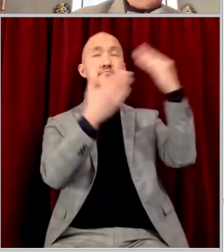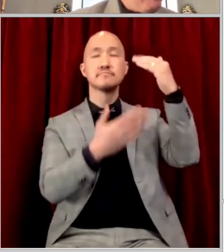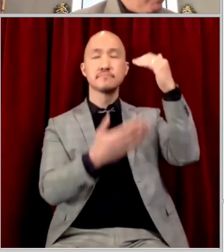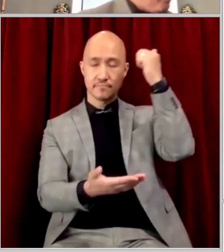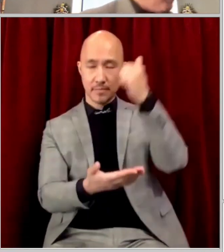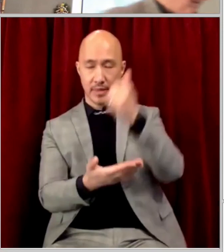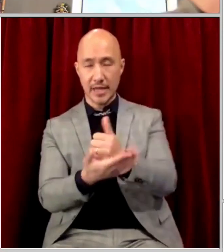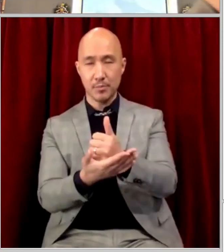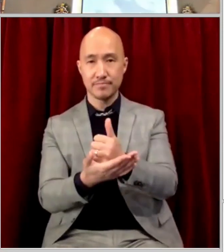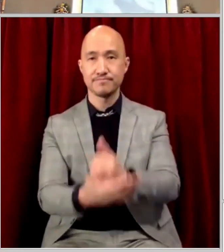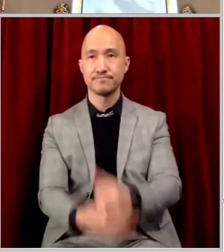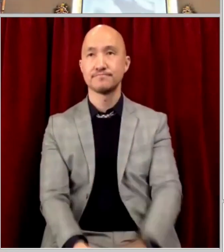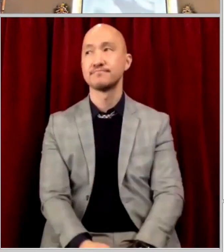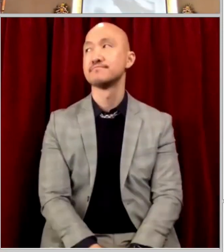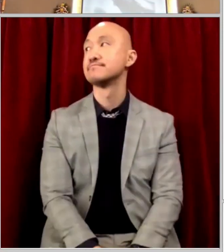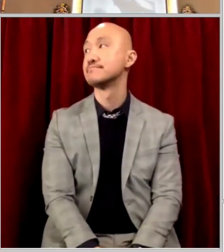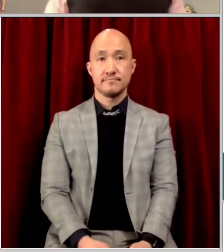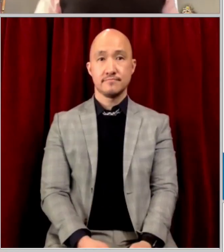Amen.